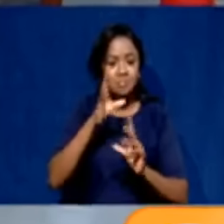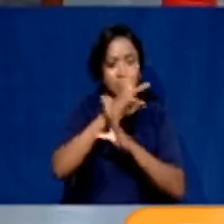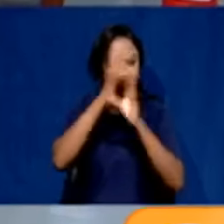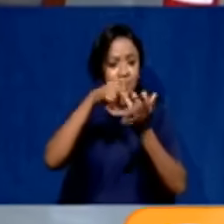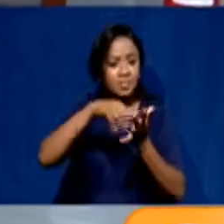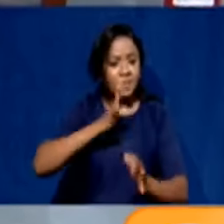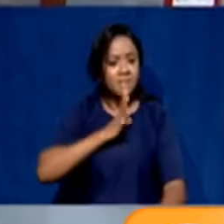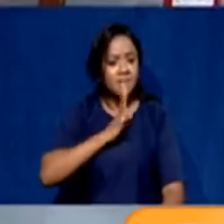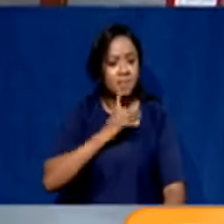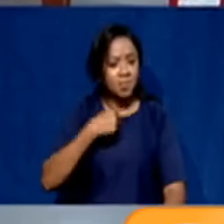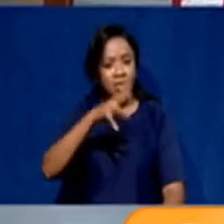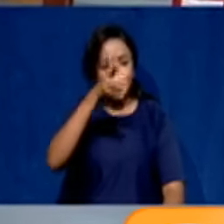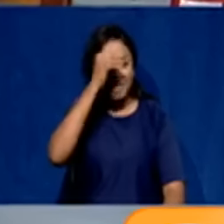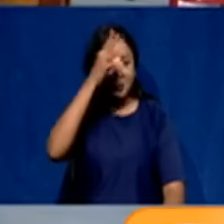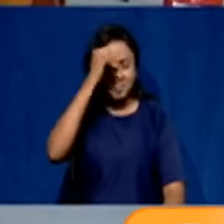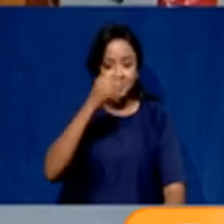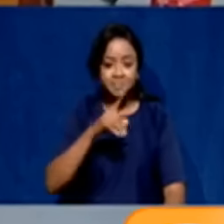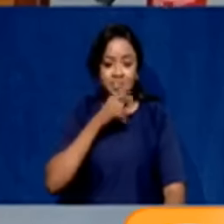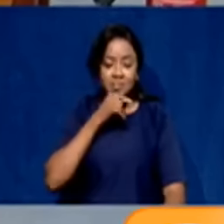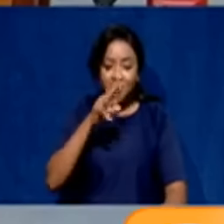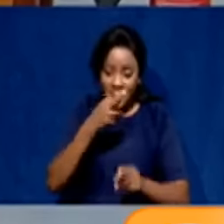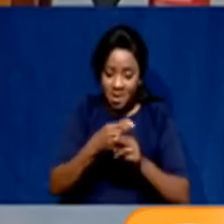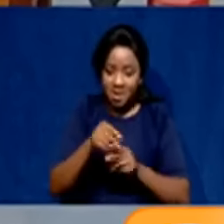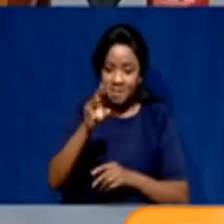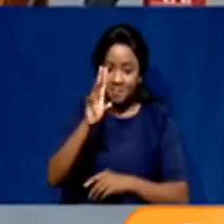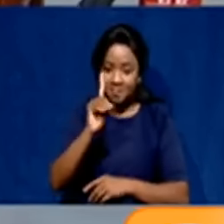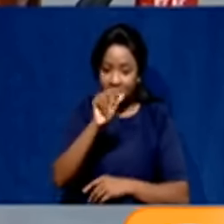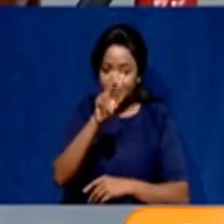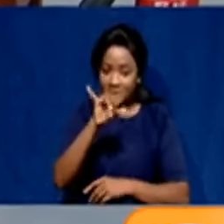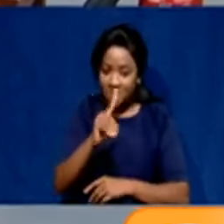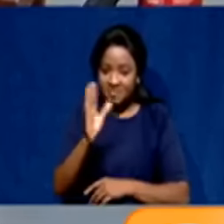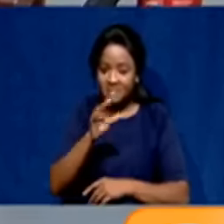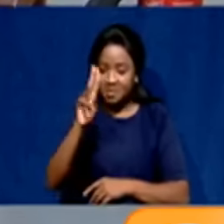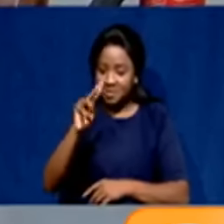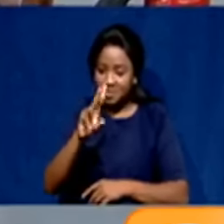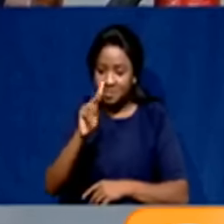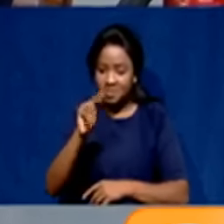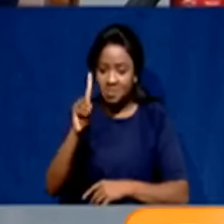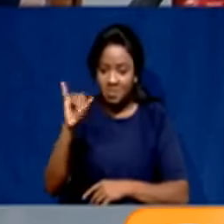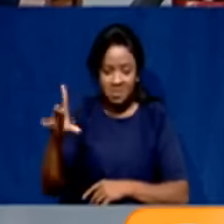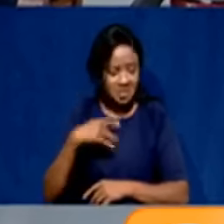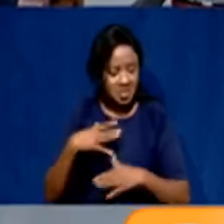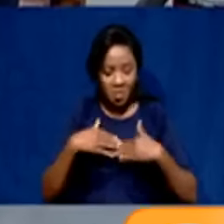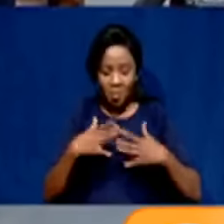yes. So David Ndii is that guy. No, he's that guy. And he's fearless. He's fearless. And he's, you know,